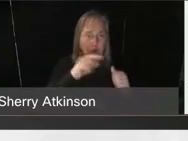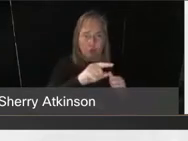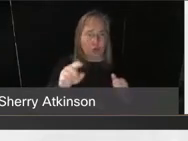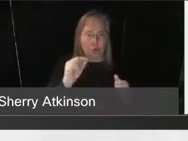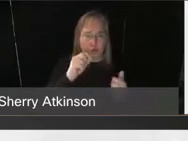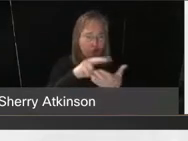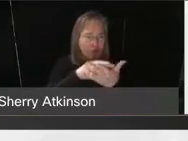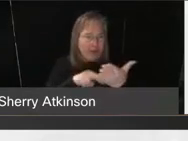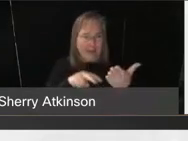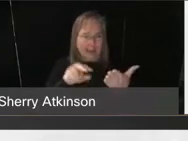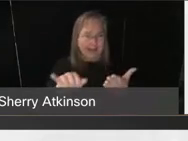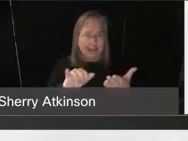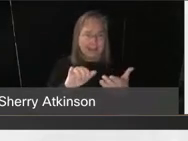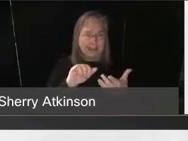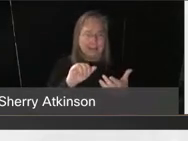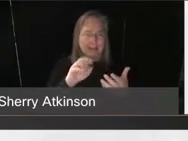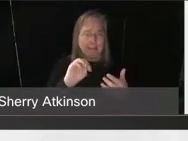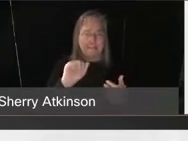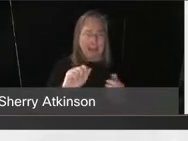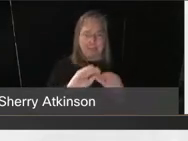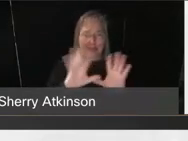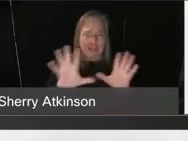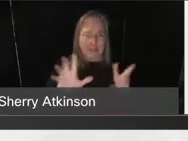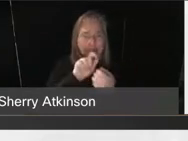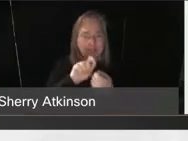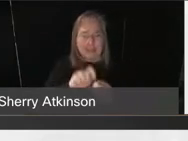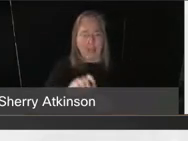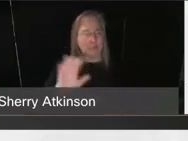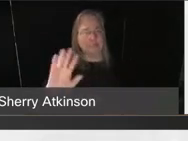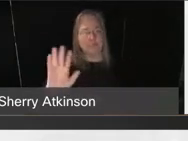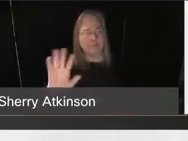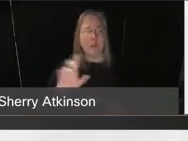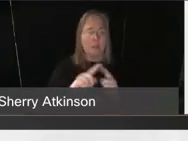clearly, but what I wanna